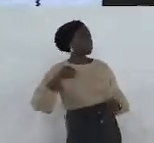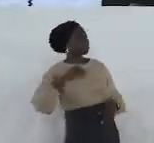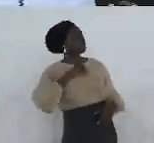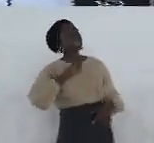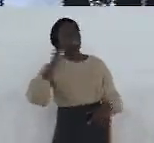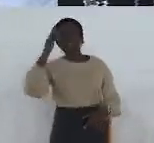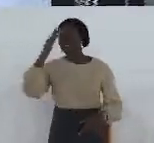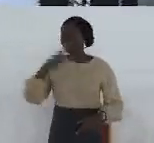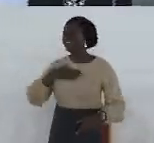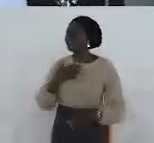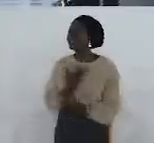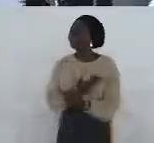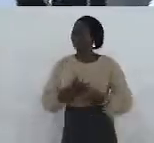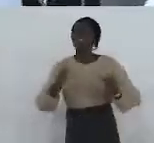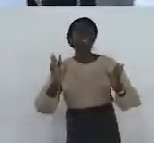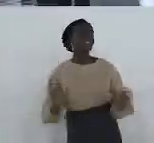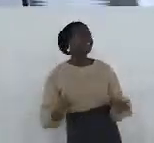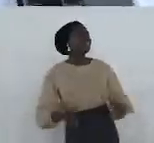name